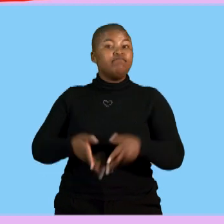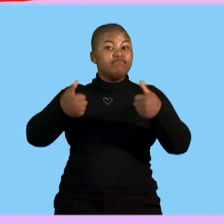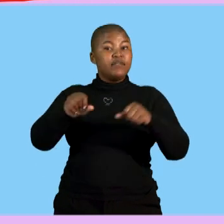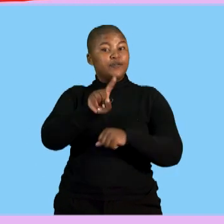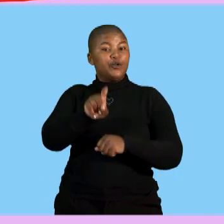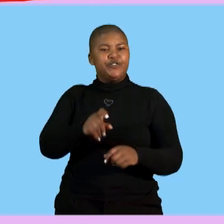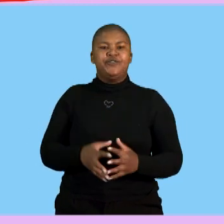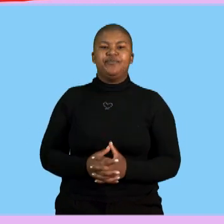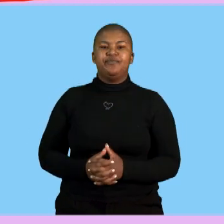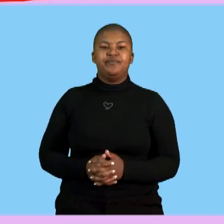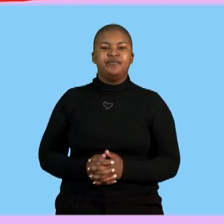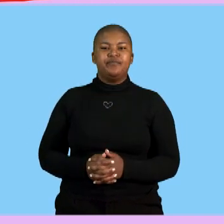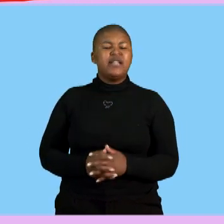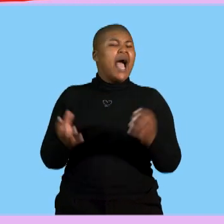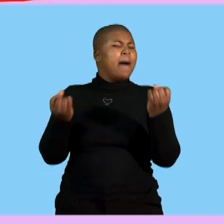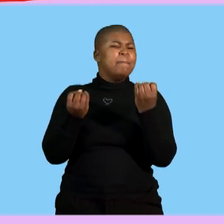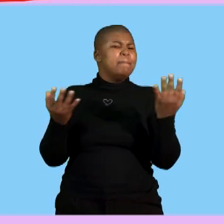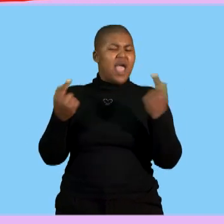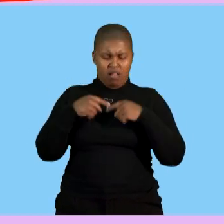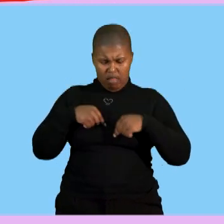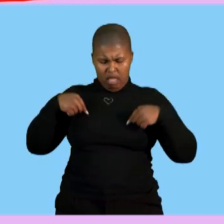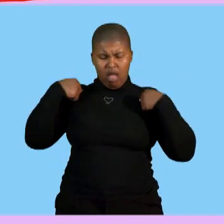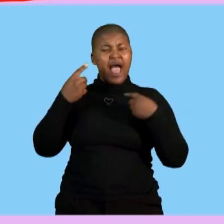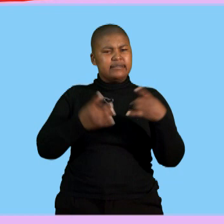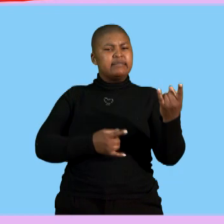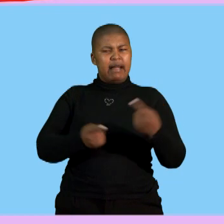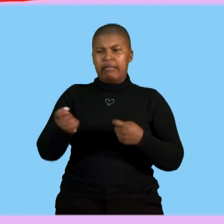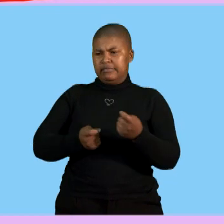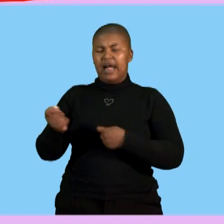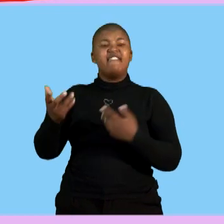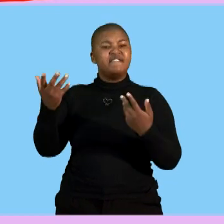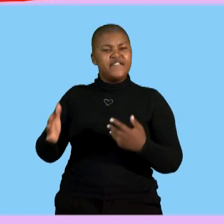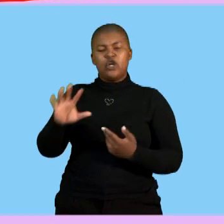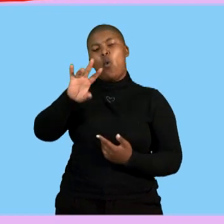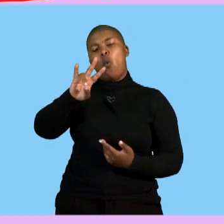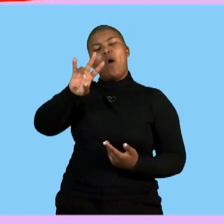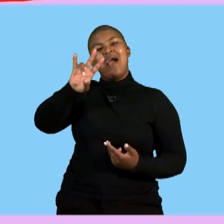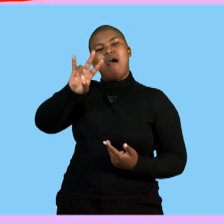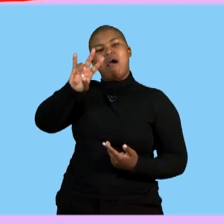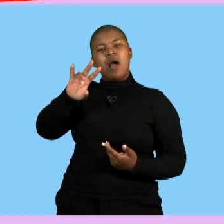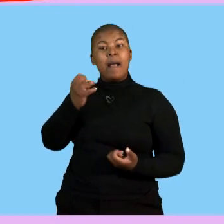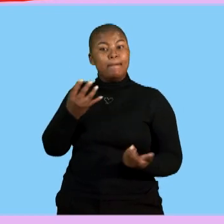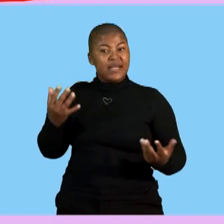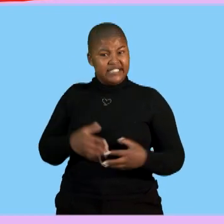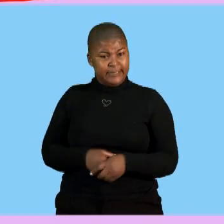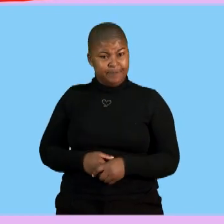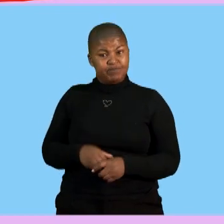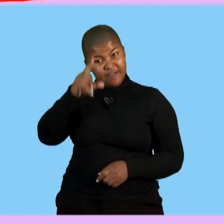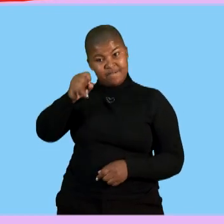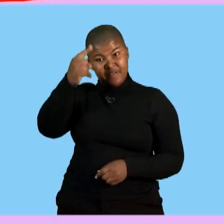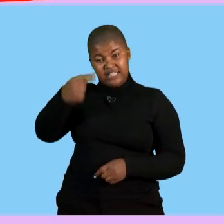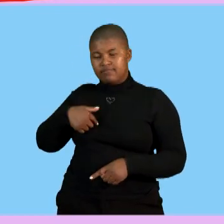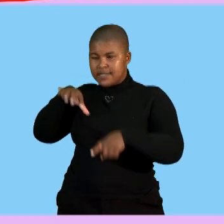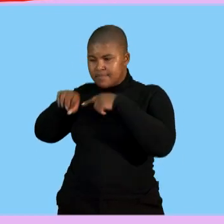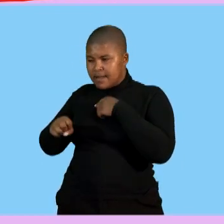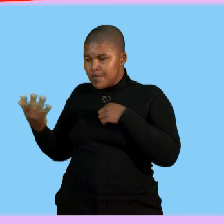Next question. How many necklaces were sold on Wednesday? So first, I find